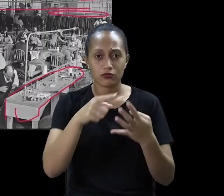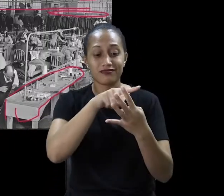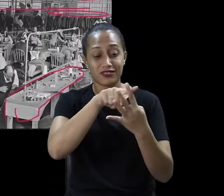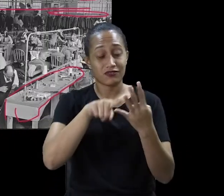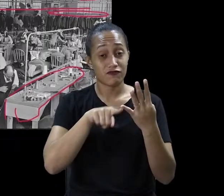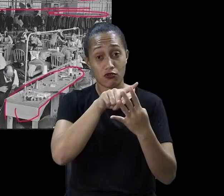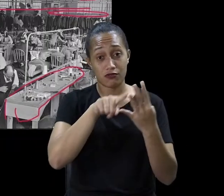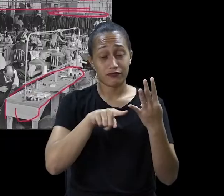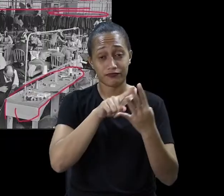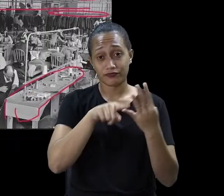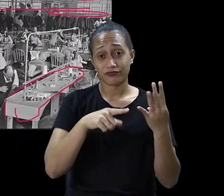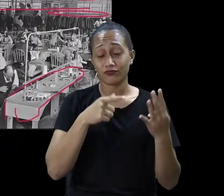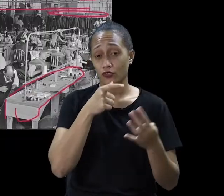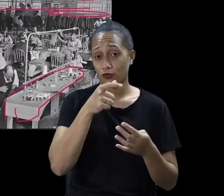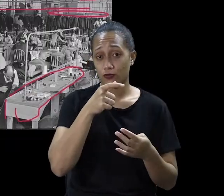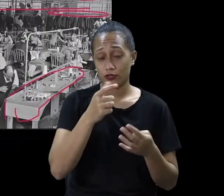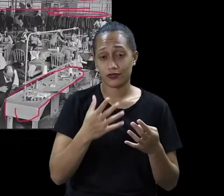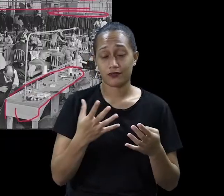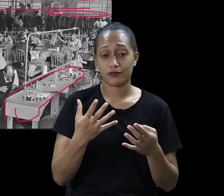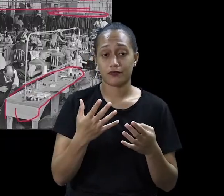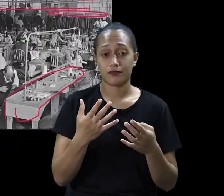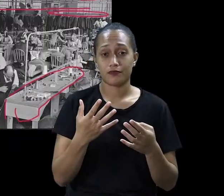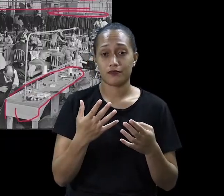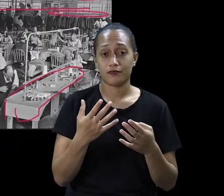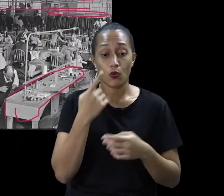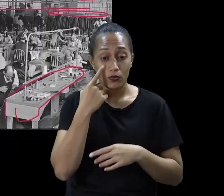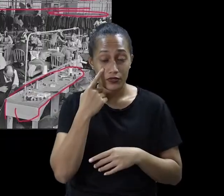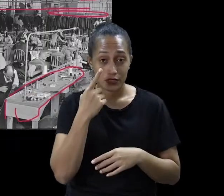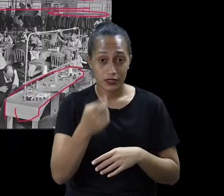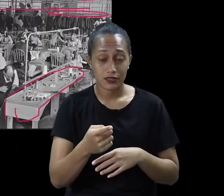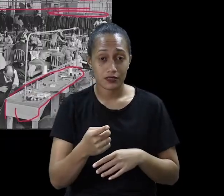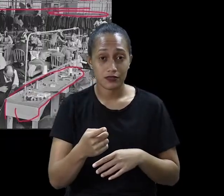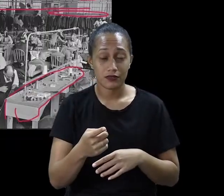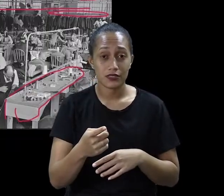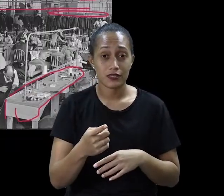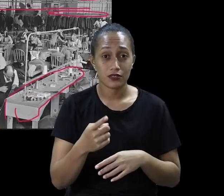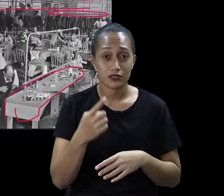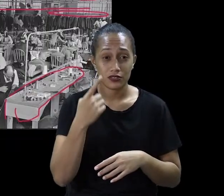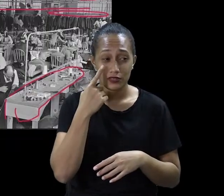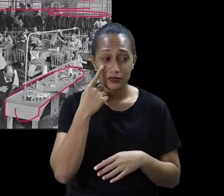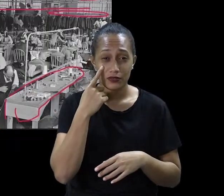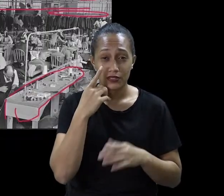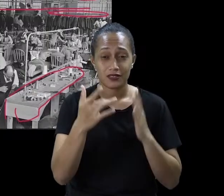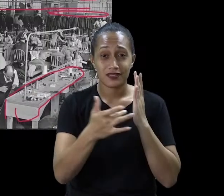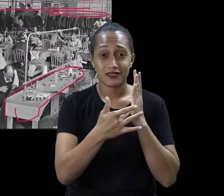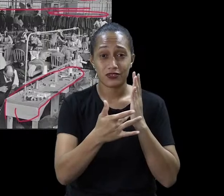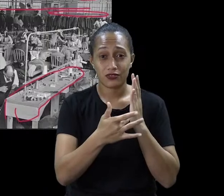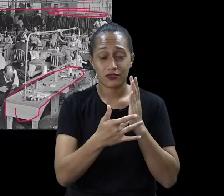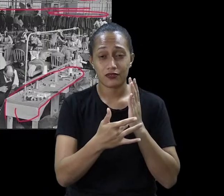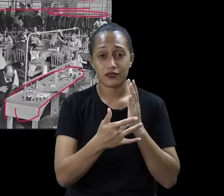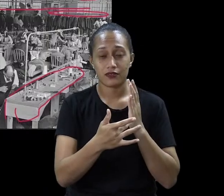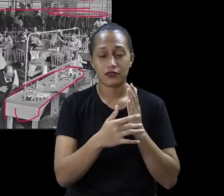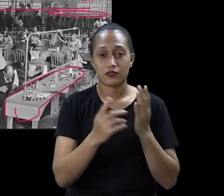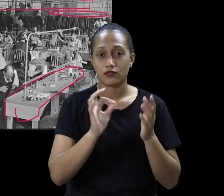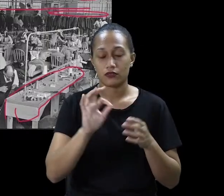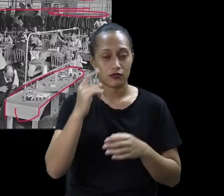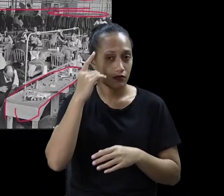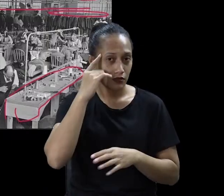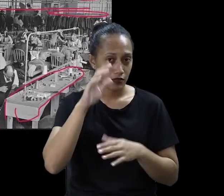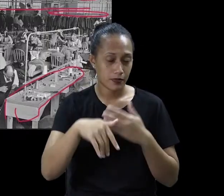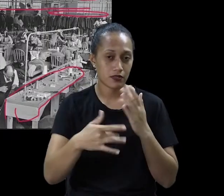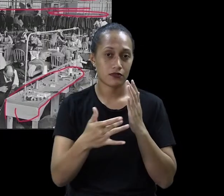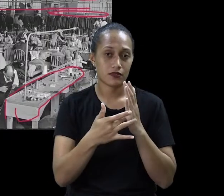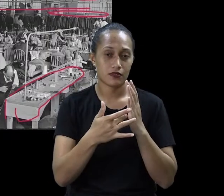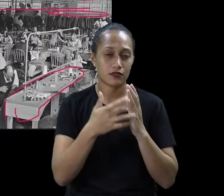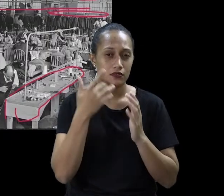goods. Consumption goods. Consumption goods are goods that are just used. It might